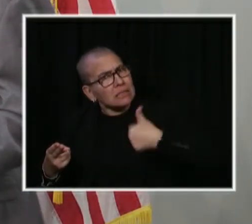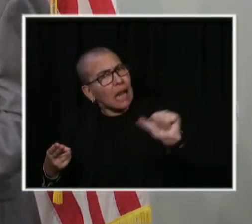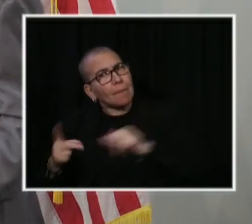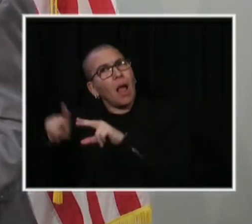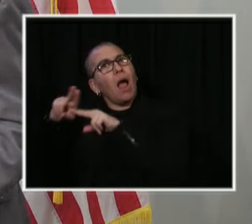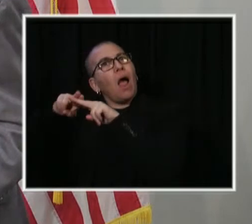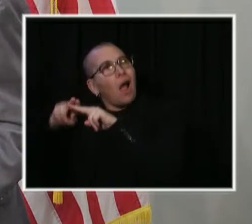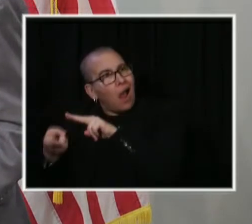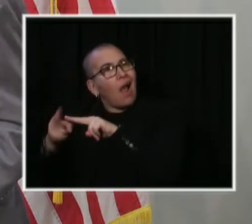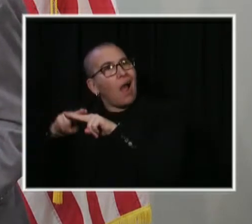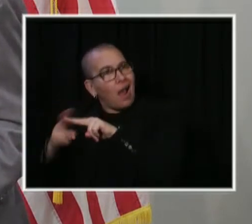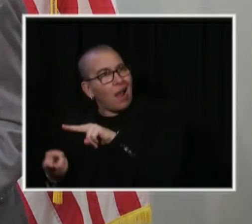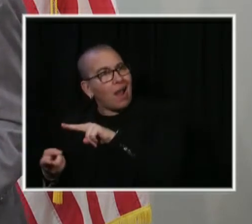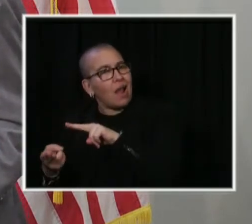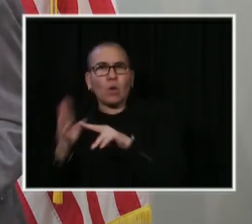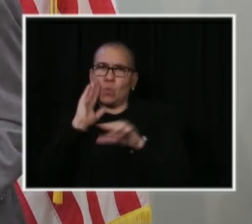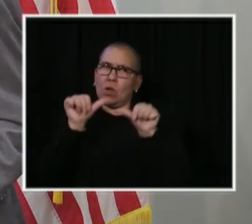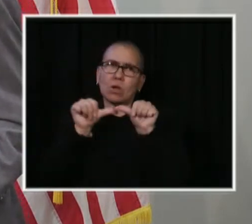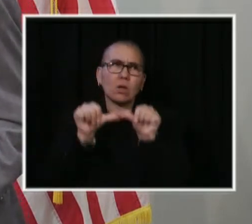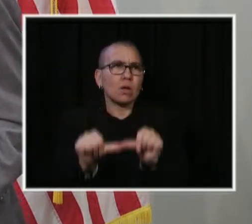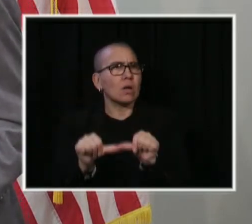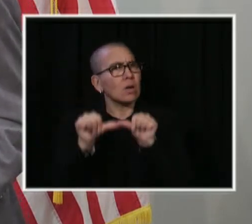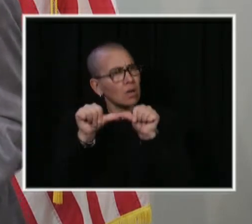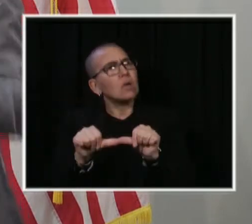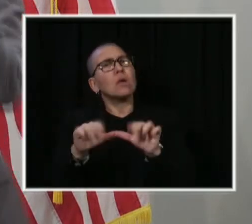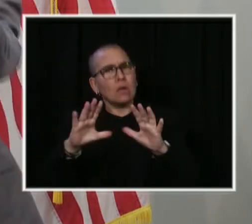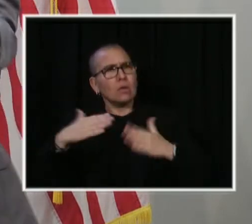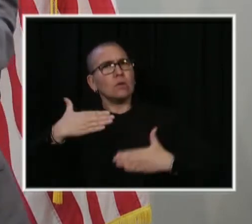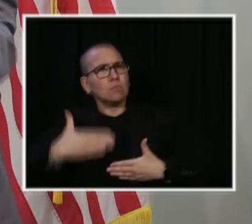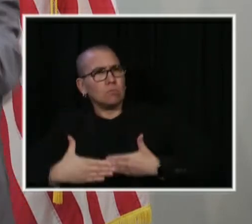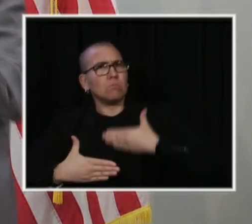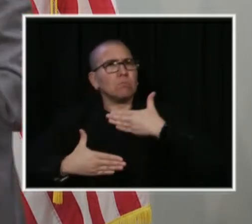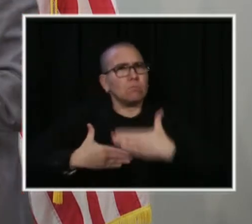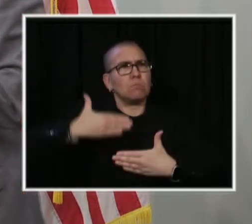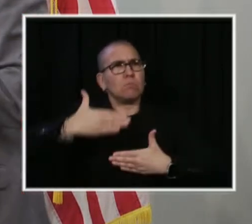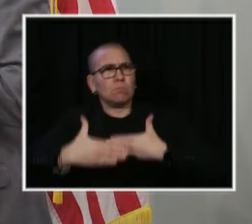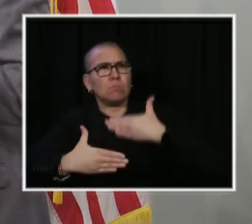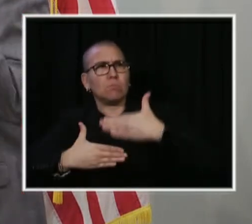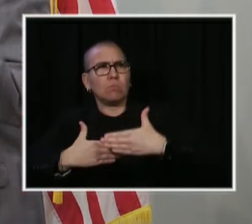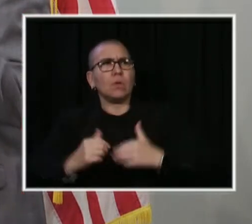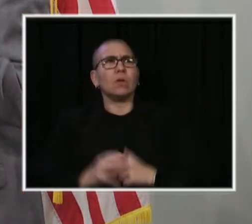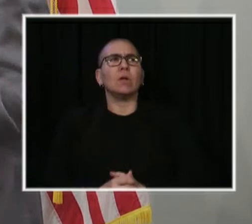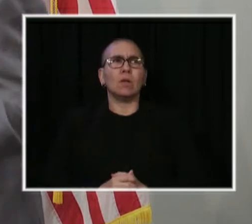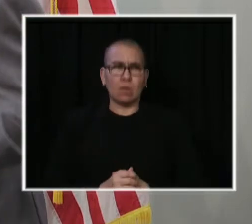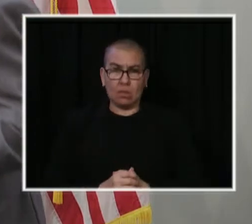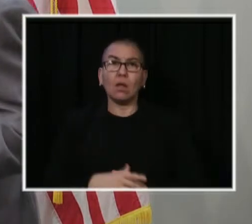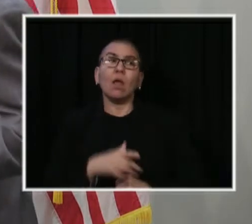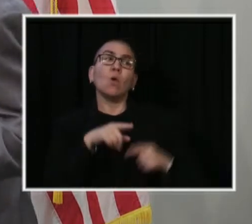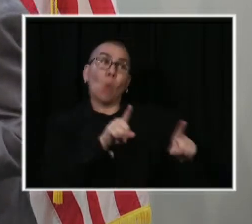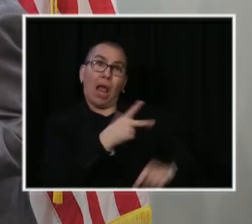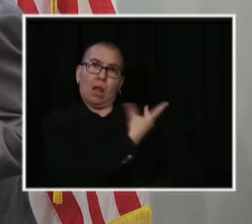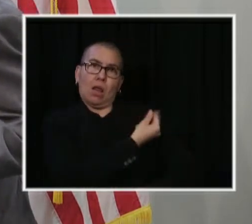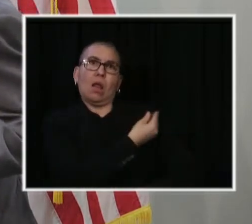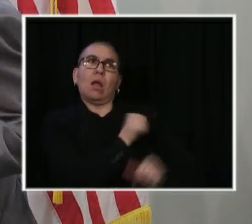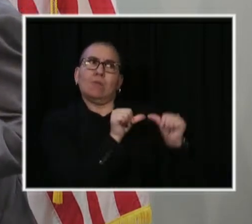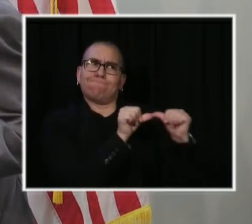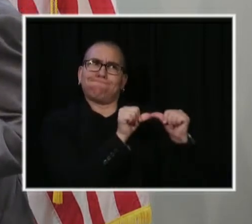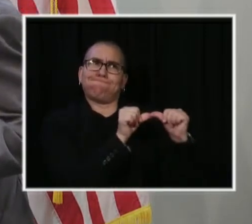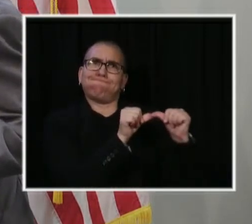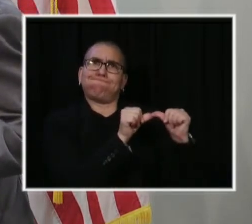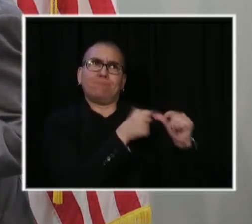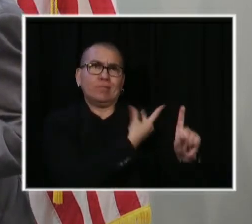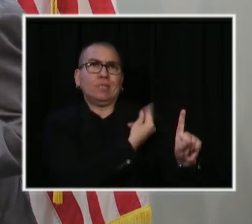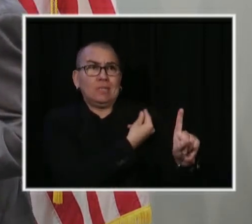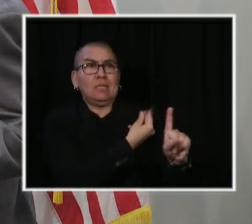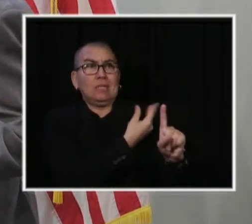number. It will continue to naturally start to fall off now because the surge has gone over. But what we don't want to do is what we saw through the months